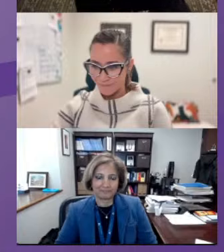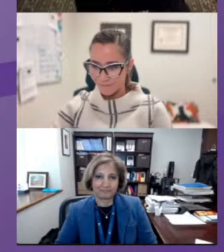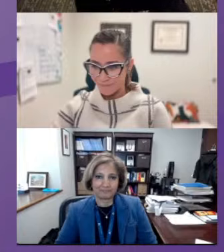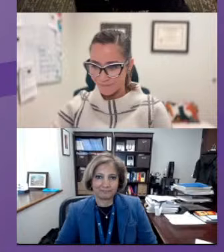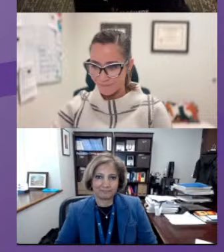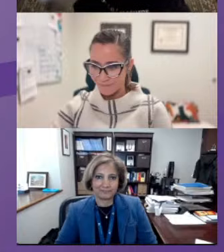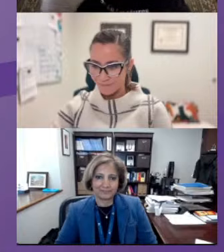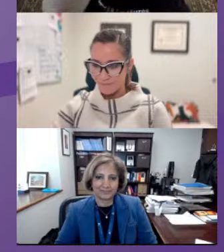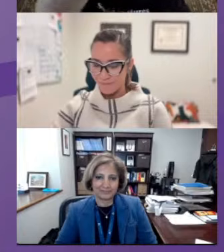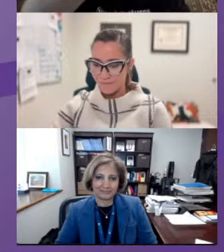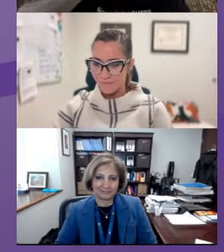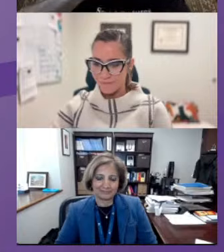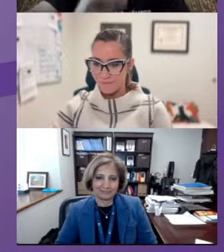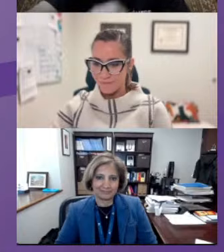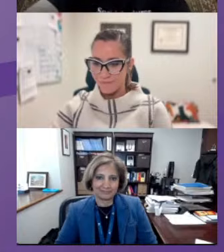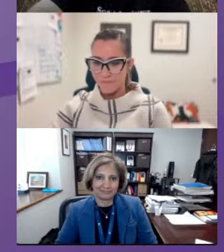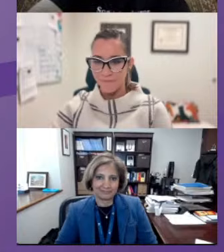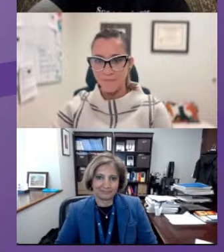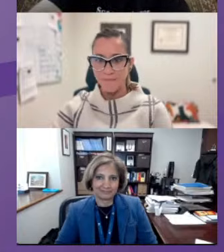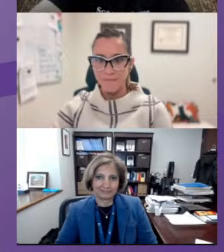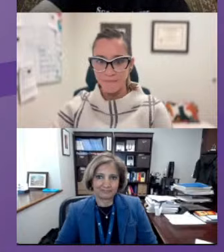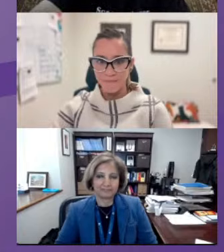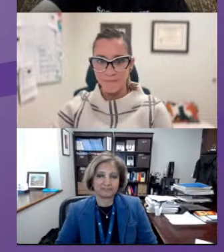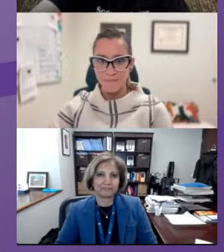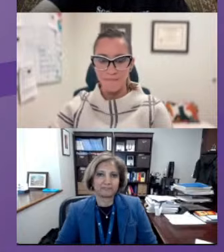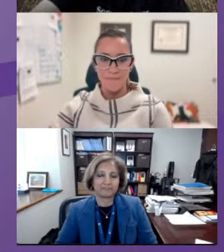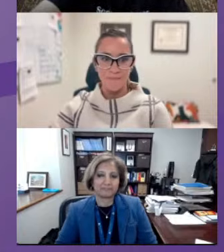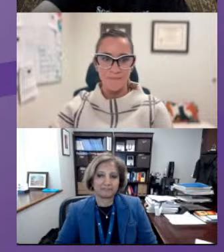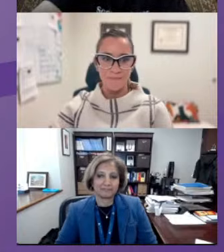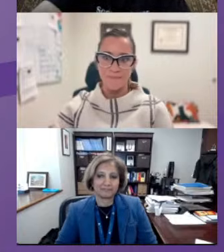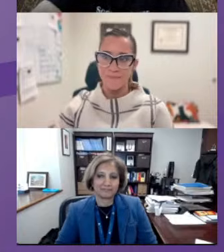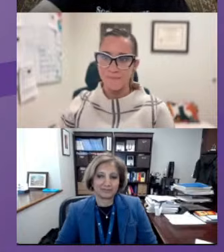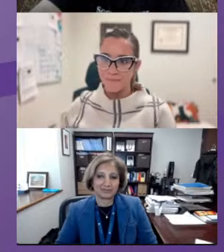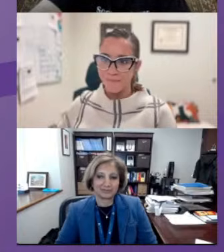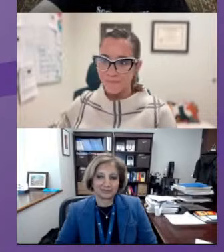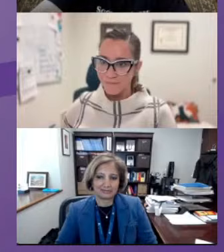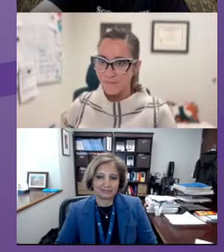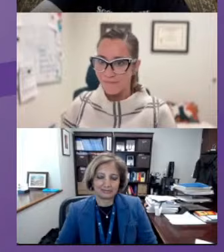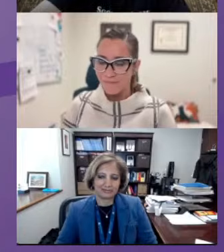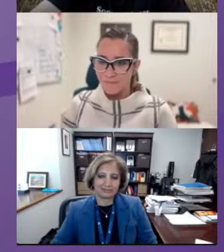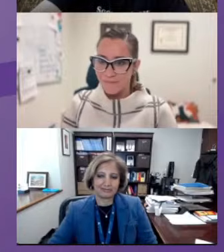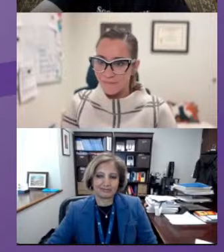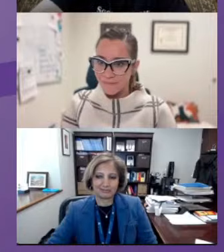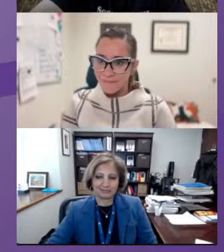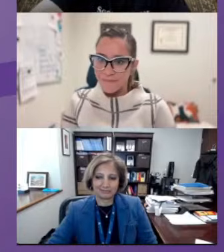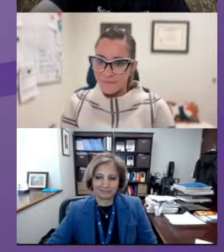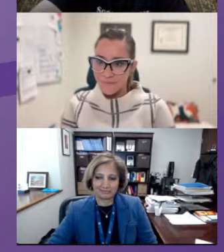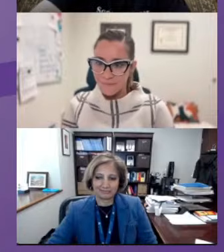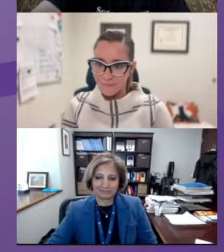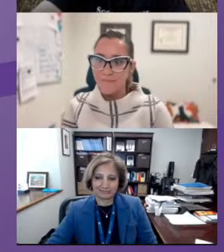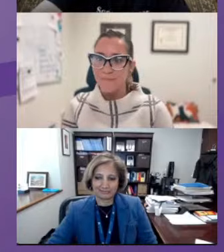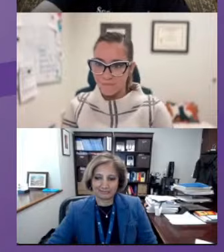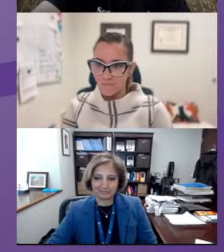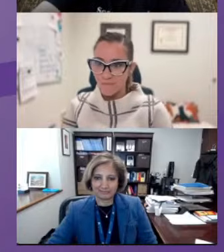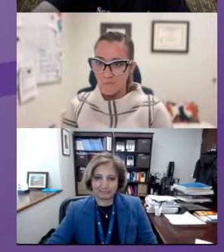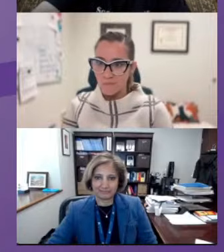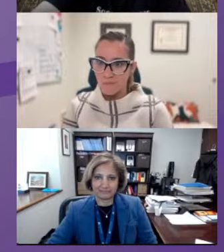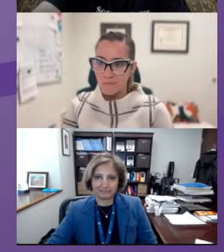person. So, sometimes people have a good day or a good week or a good month, and then they have a